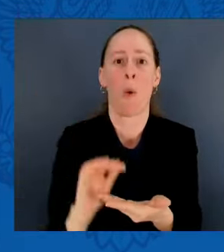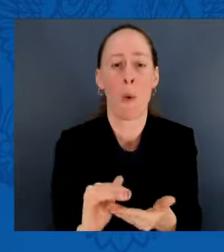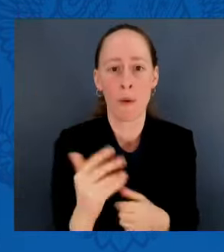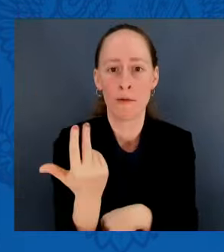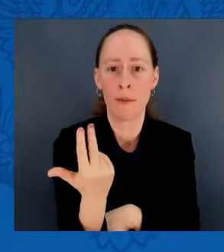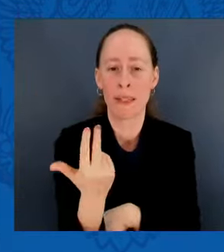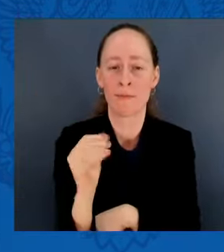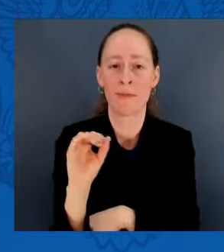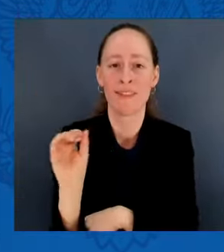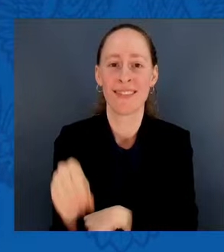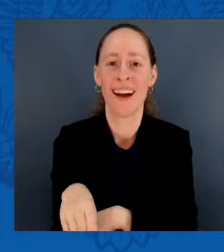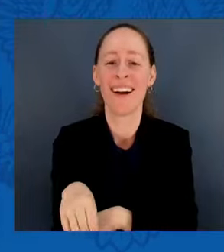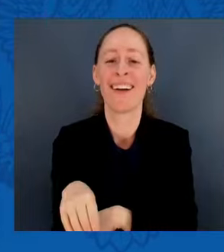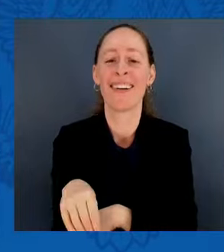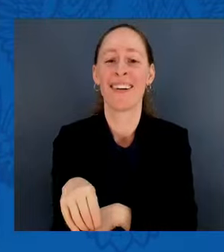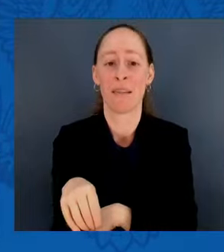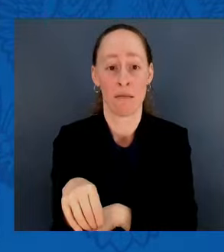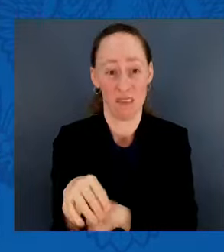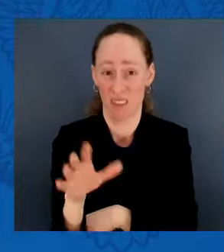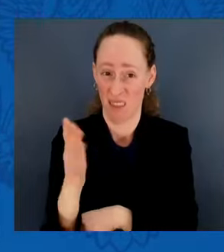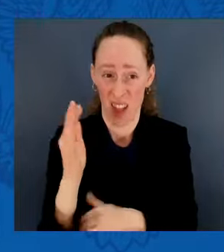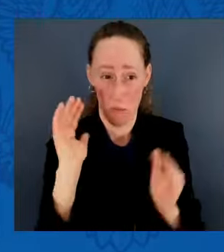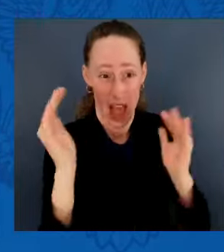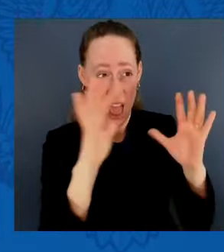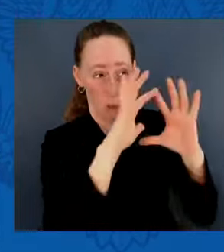The landing is and will be soft.